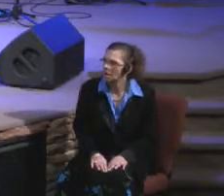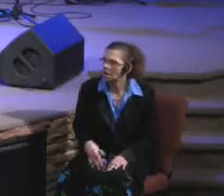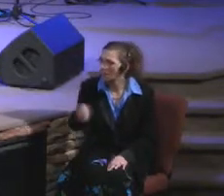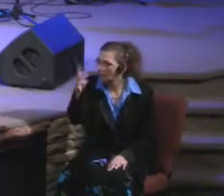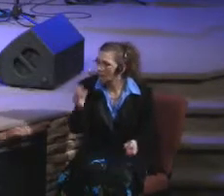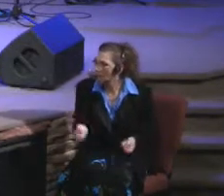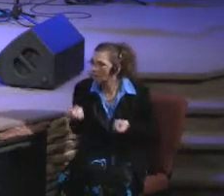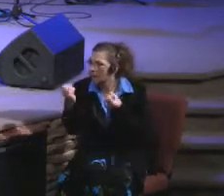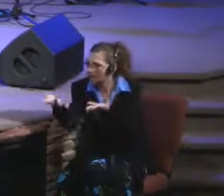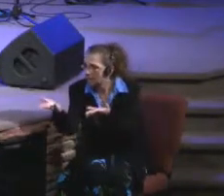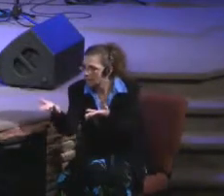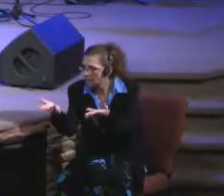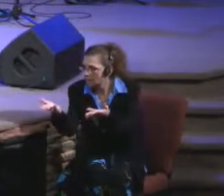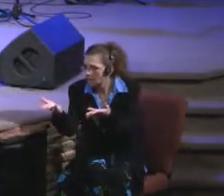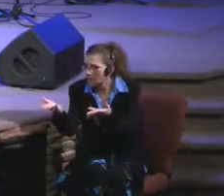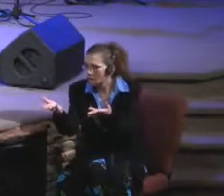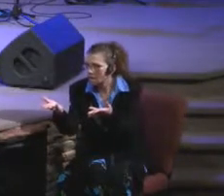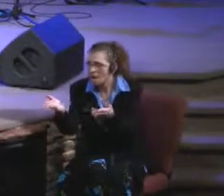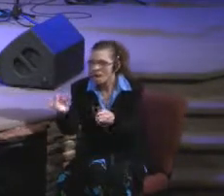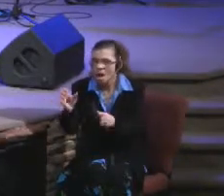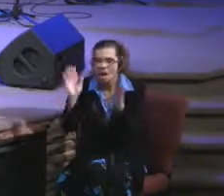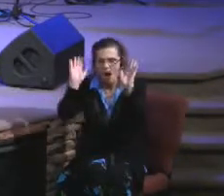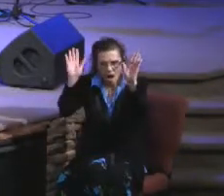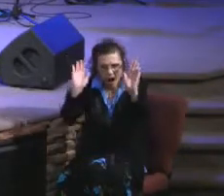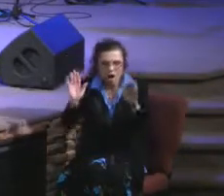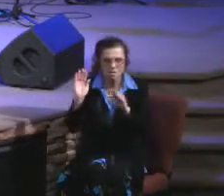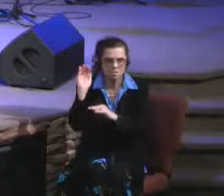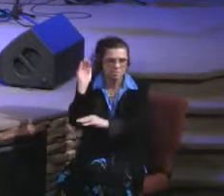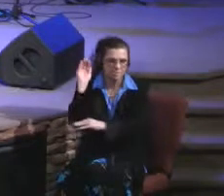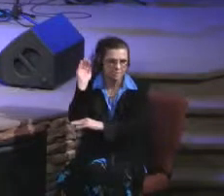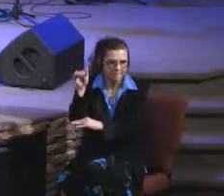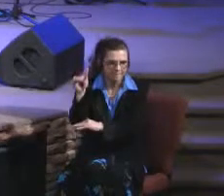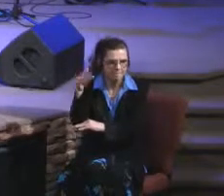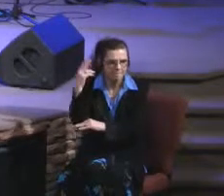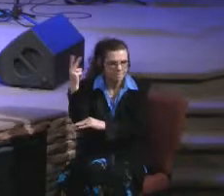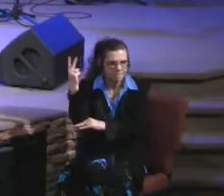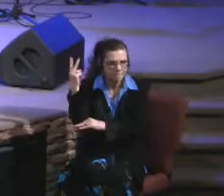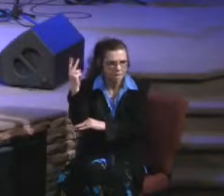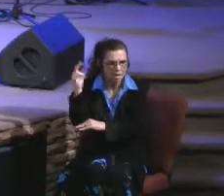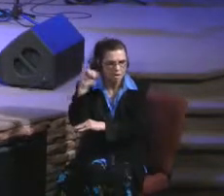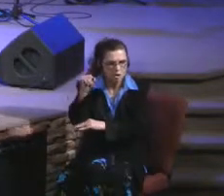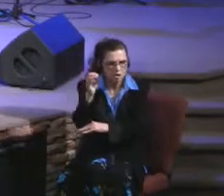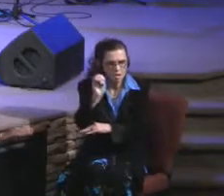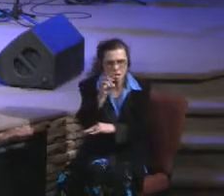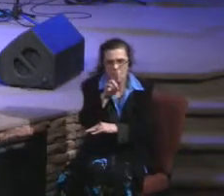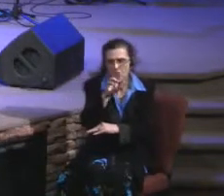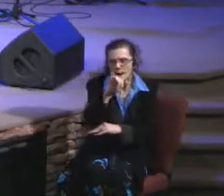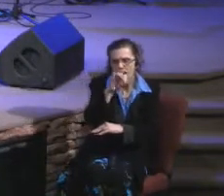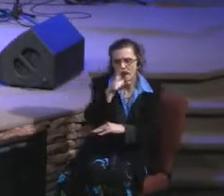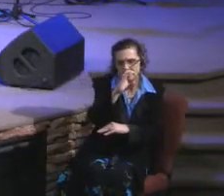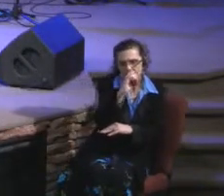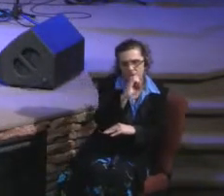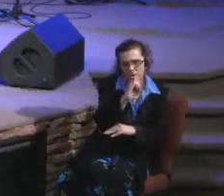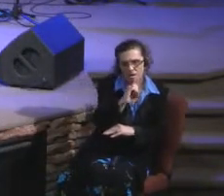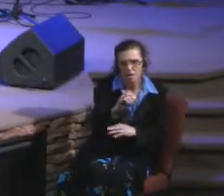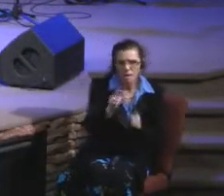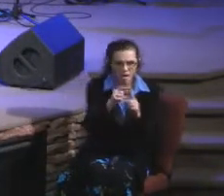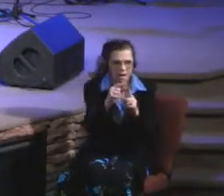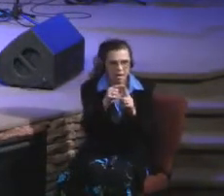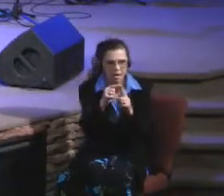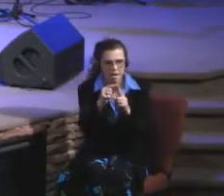God gave them a tremendous victory over Jericho. And there's this little word called